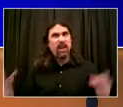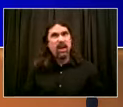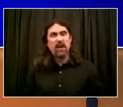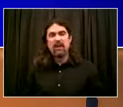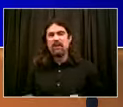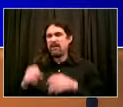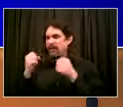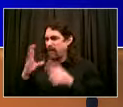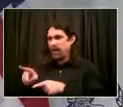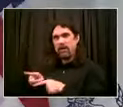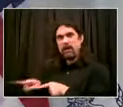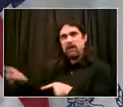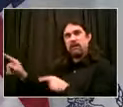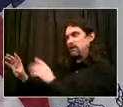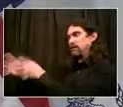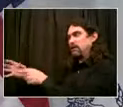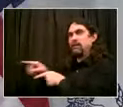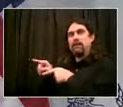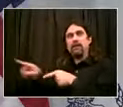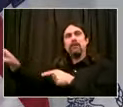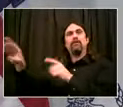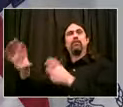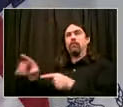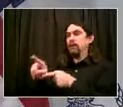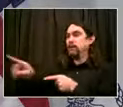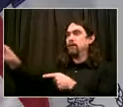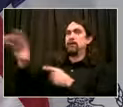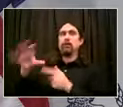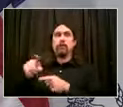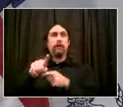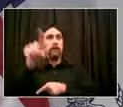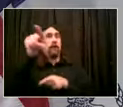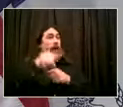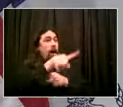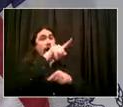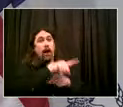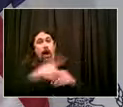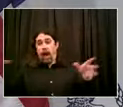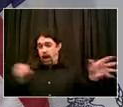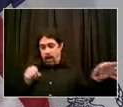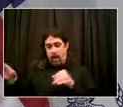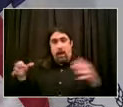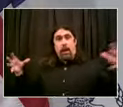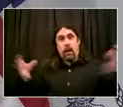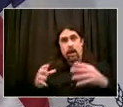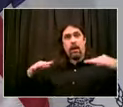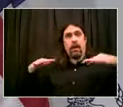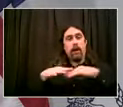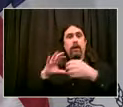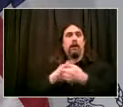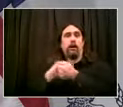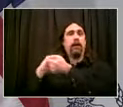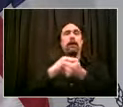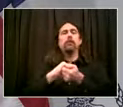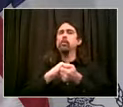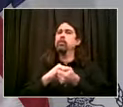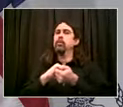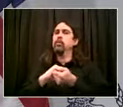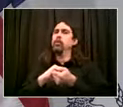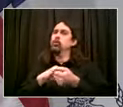today, I'm bringing forward some new leadership to make this happen for all of us. It's a big job, and it